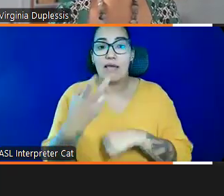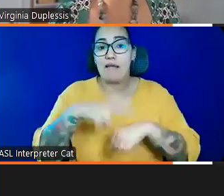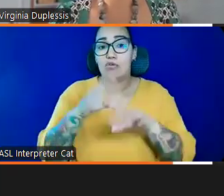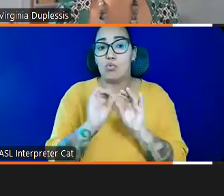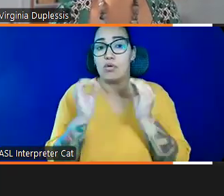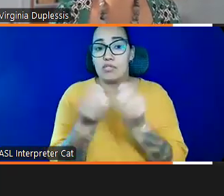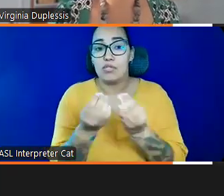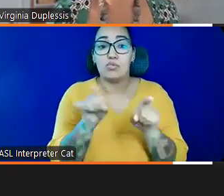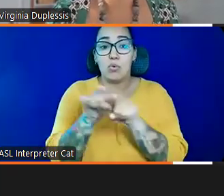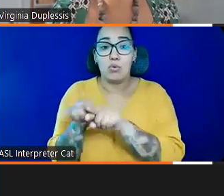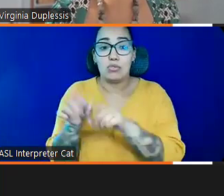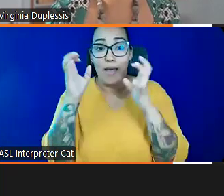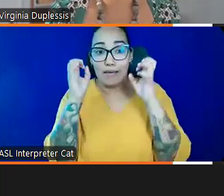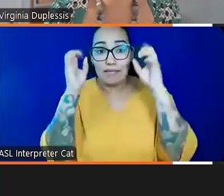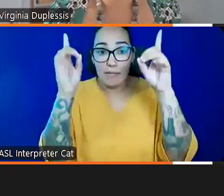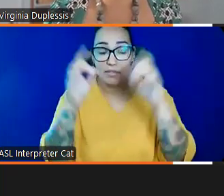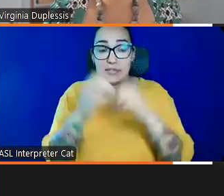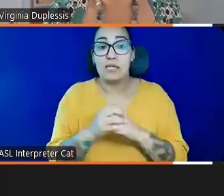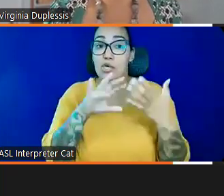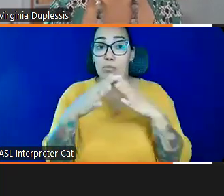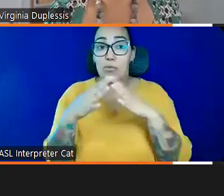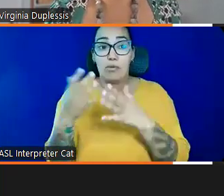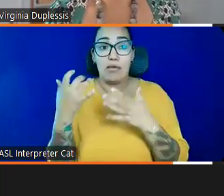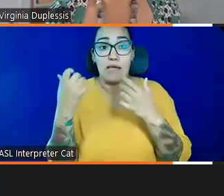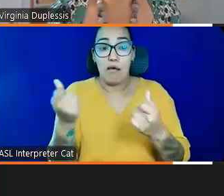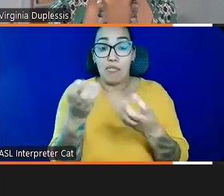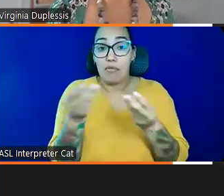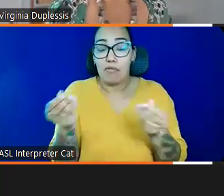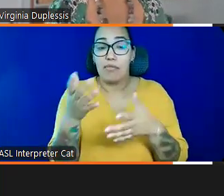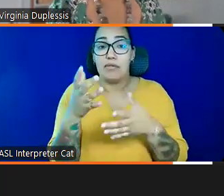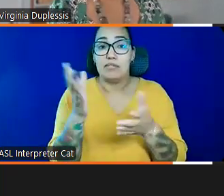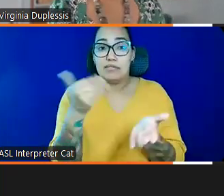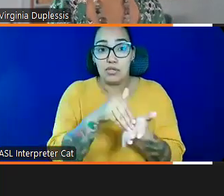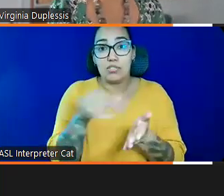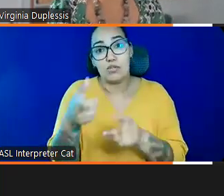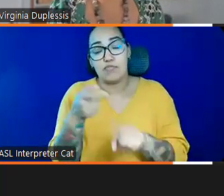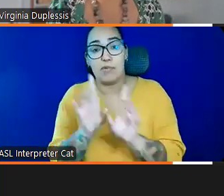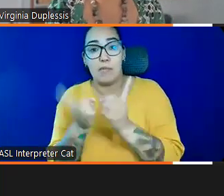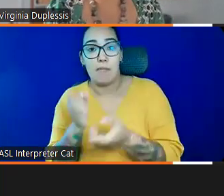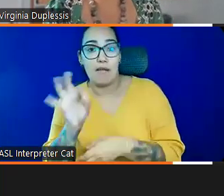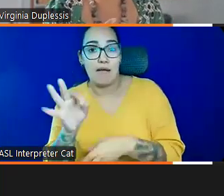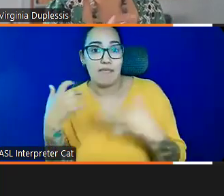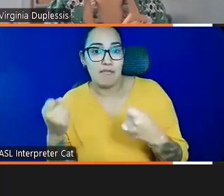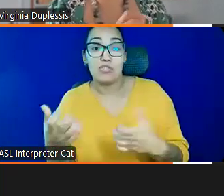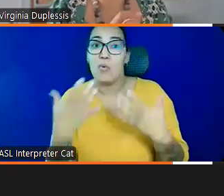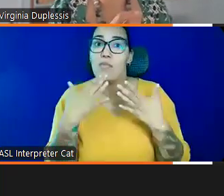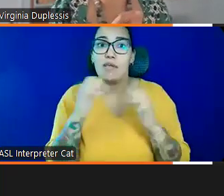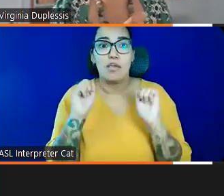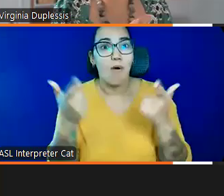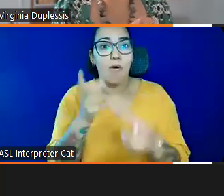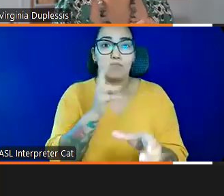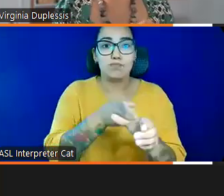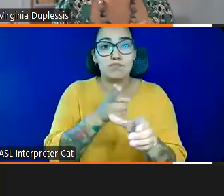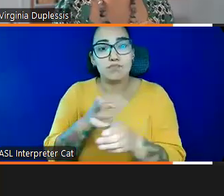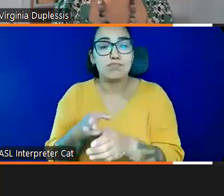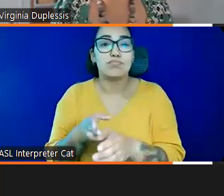organizations, as well as academics, community health centers, and people from the Department of Health. So thank you all so much for your participation in